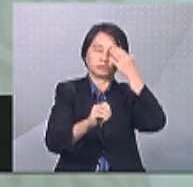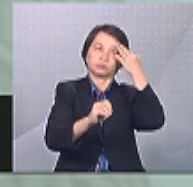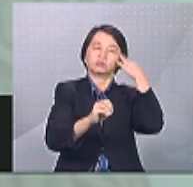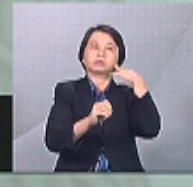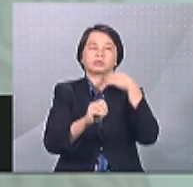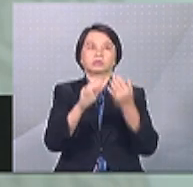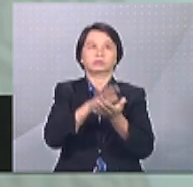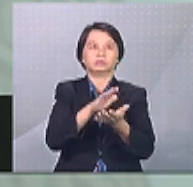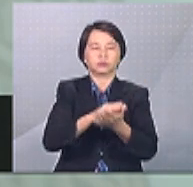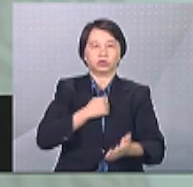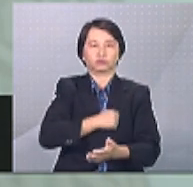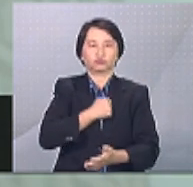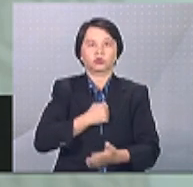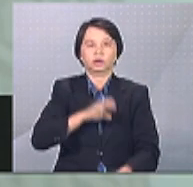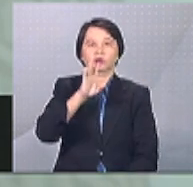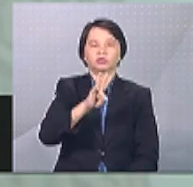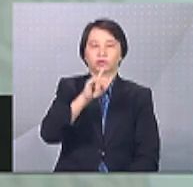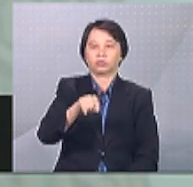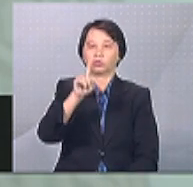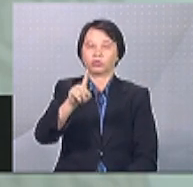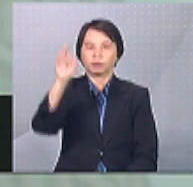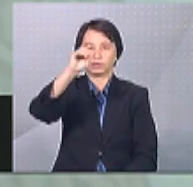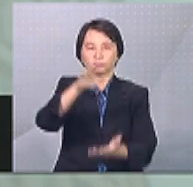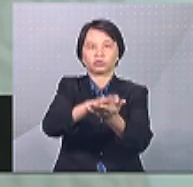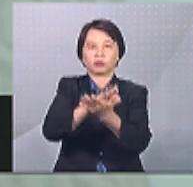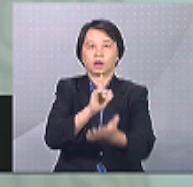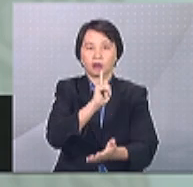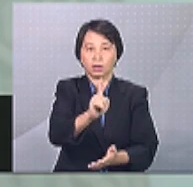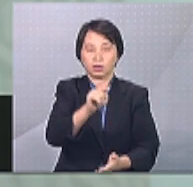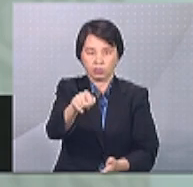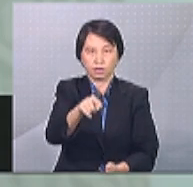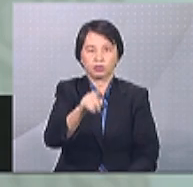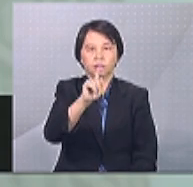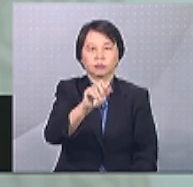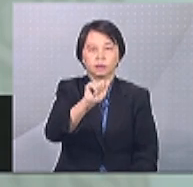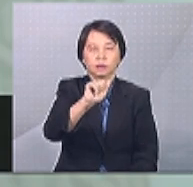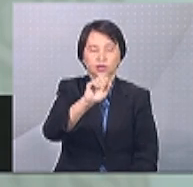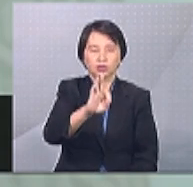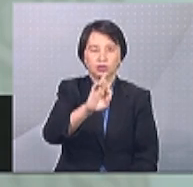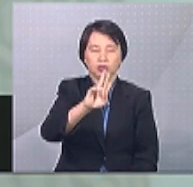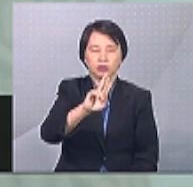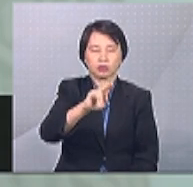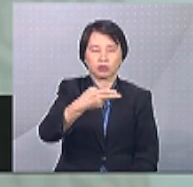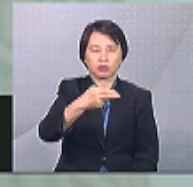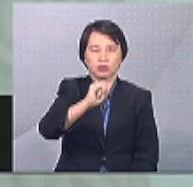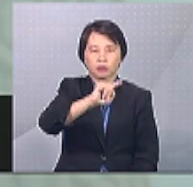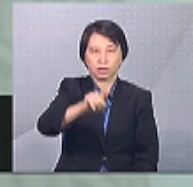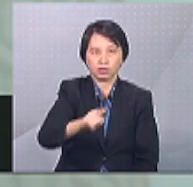Tafis group is about 7.1% Tafis group. And doing a screening of Kampung Sungai Lui is